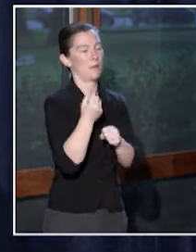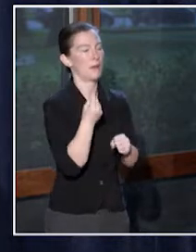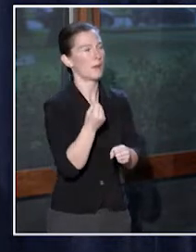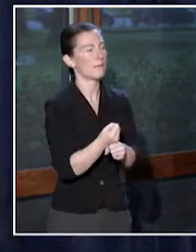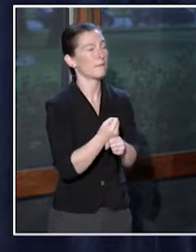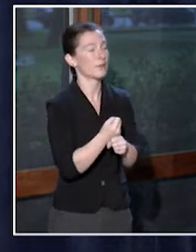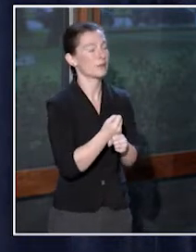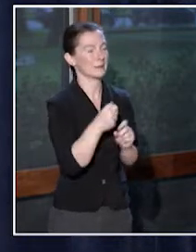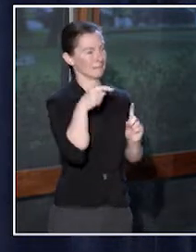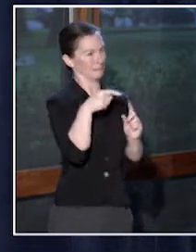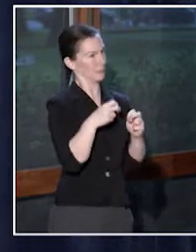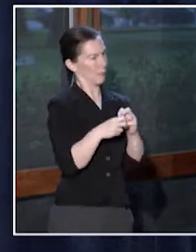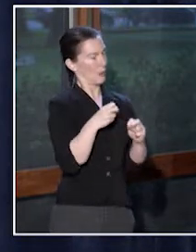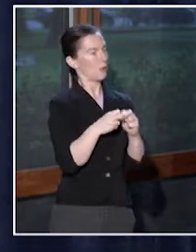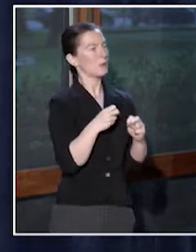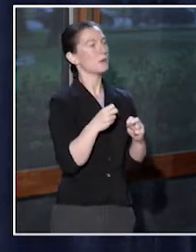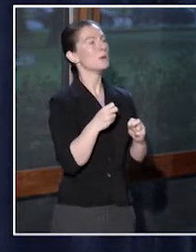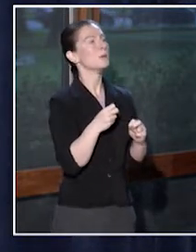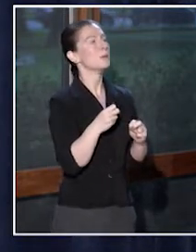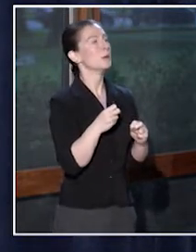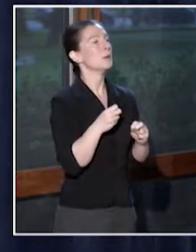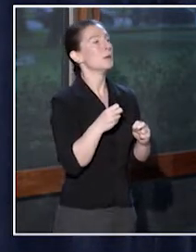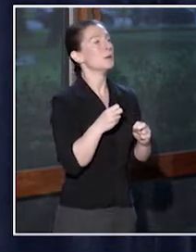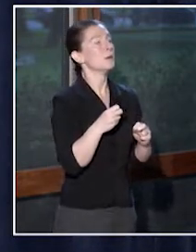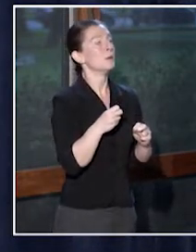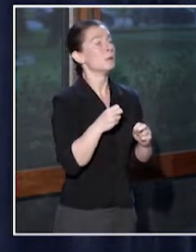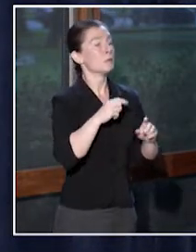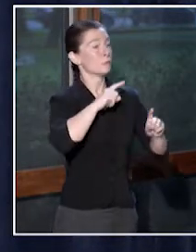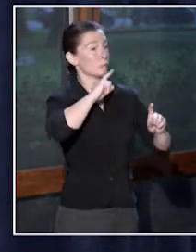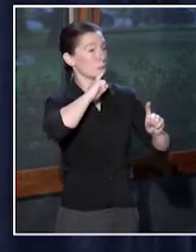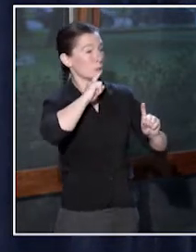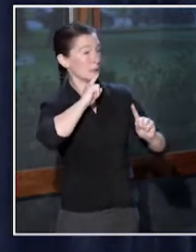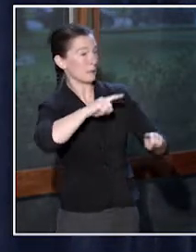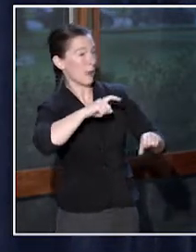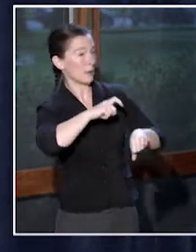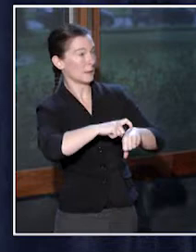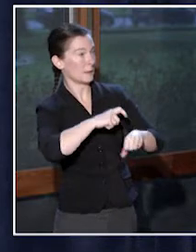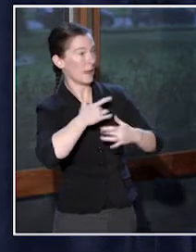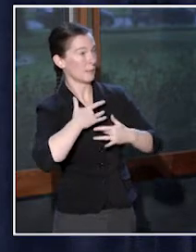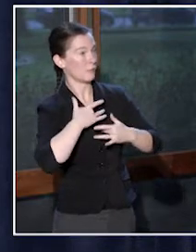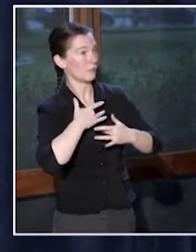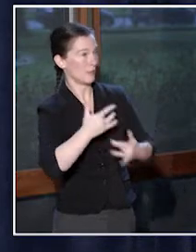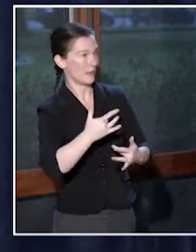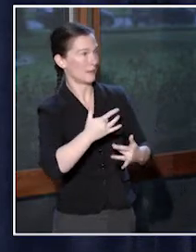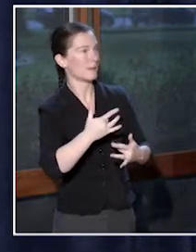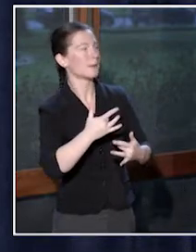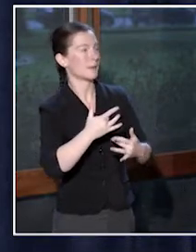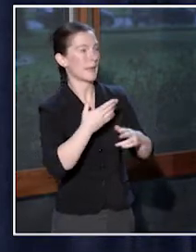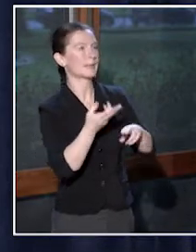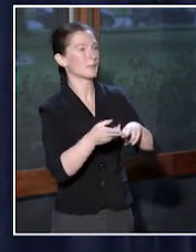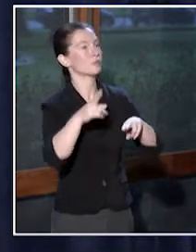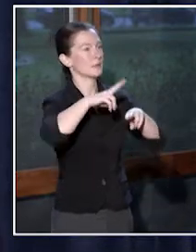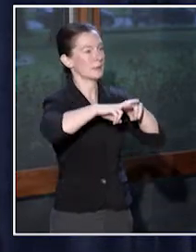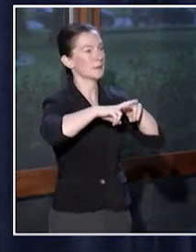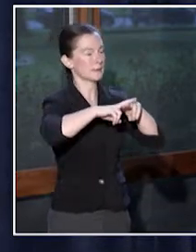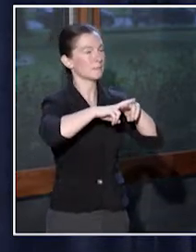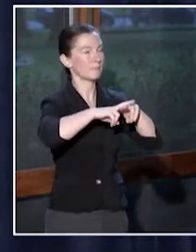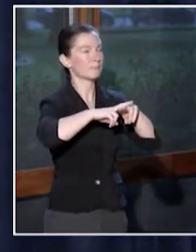the problem, the trend for total response time for all calls has increased significantly. For